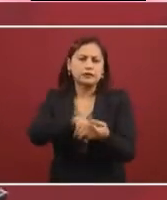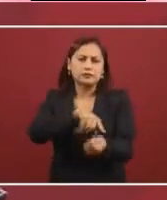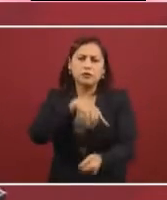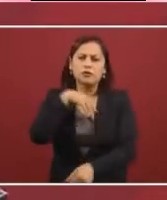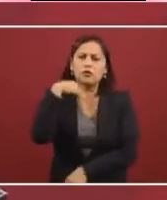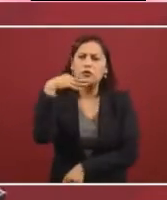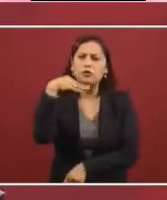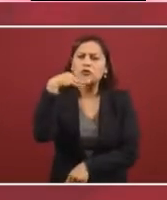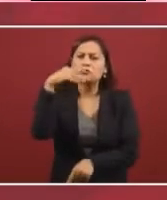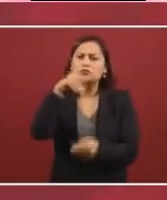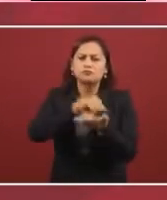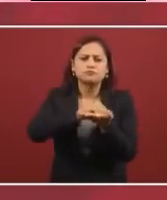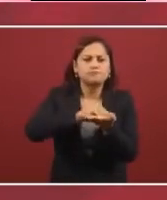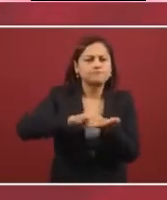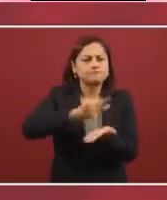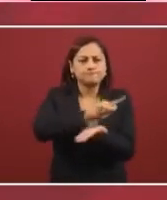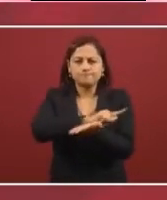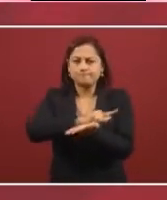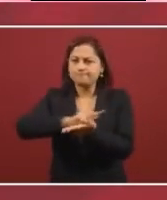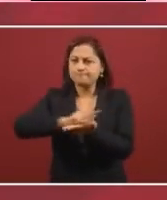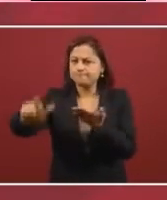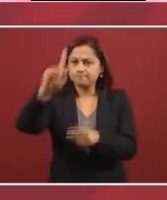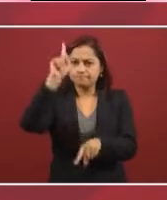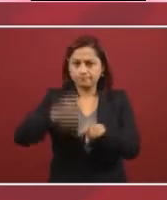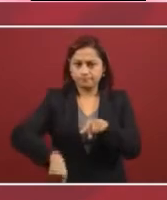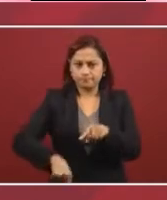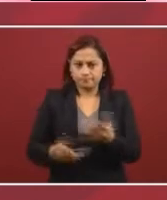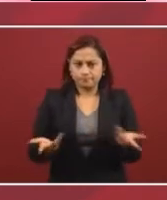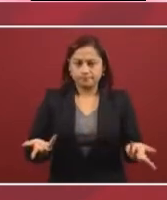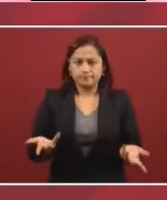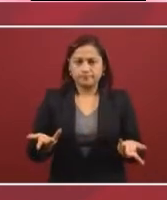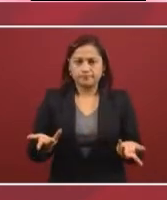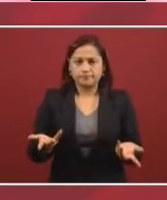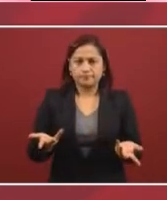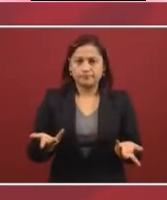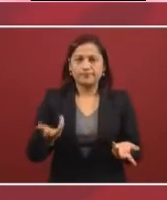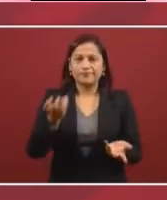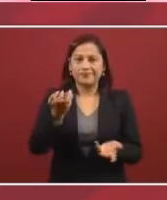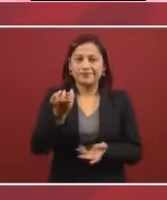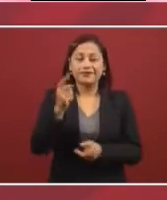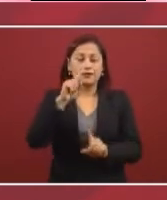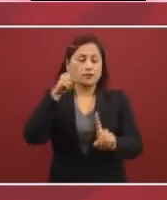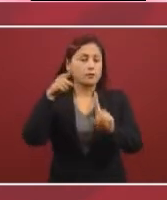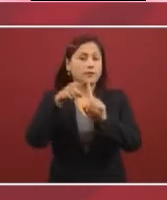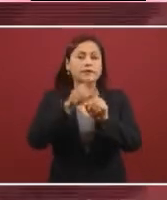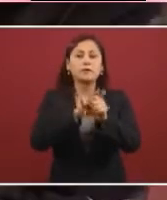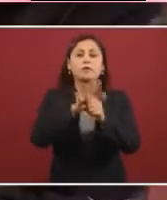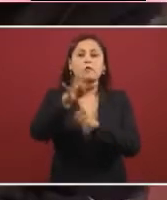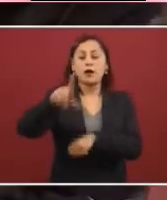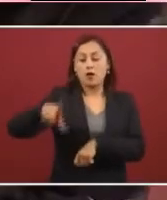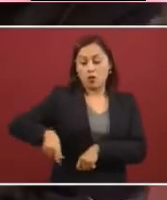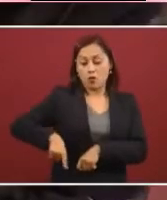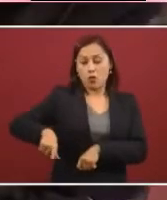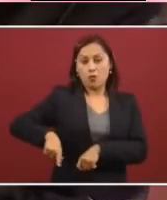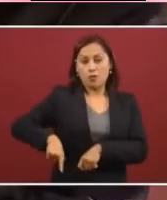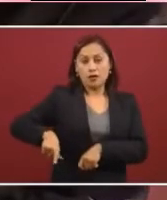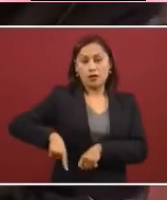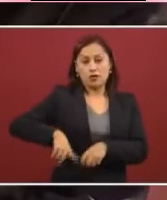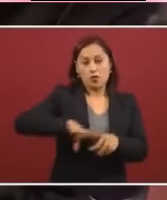corruption. It's to clean completely of corruption this